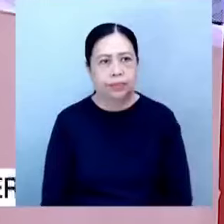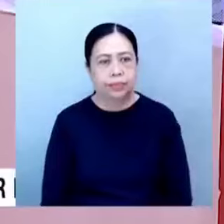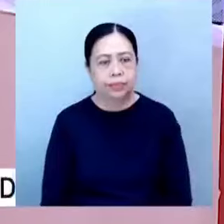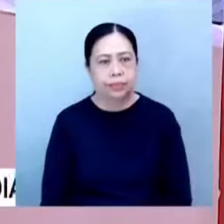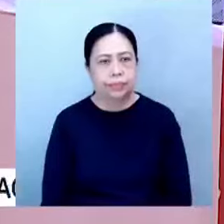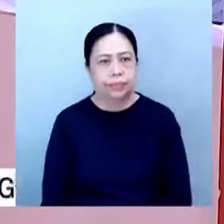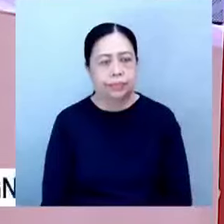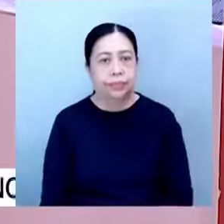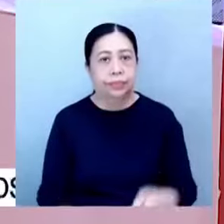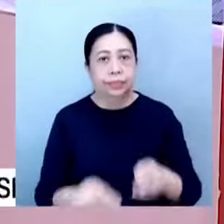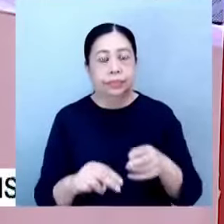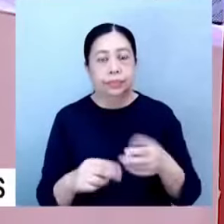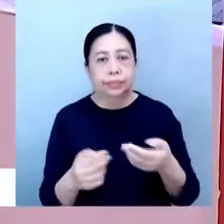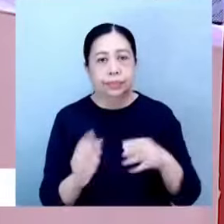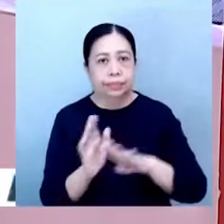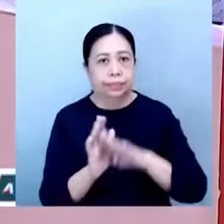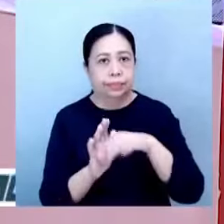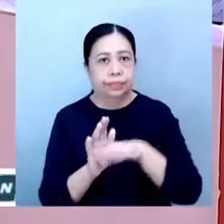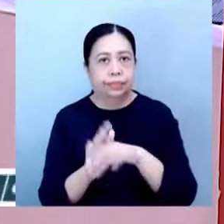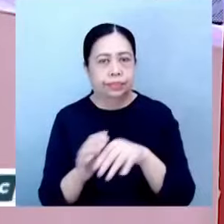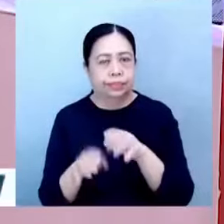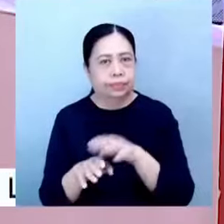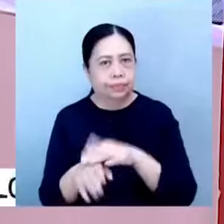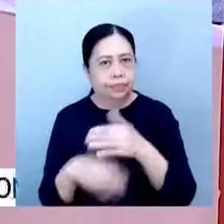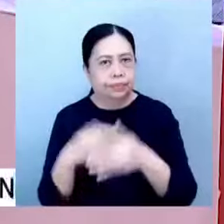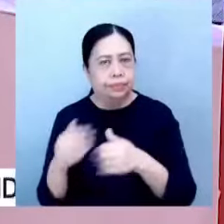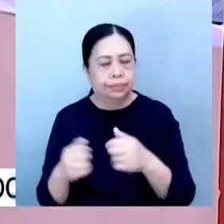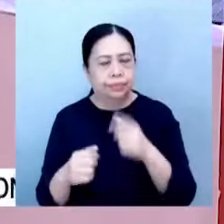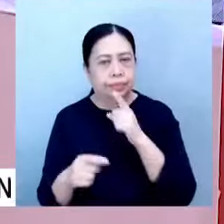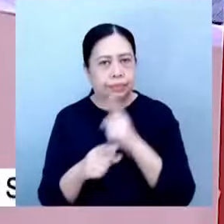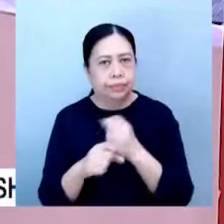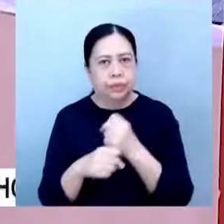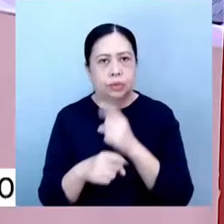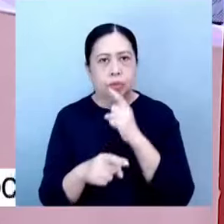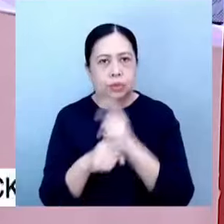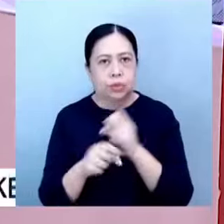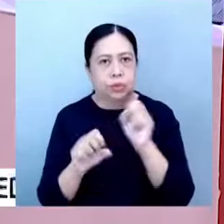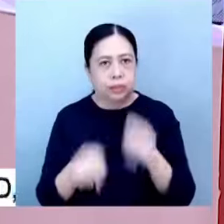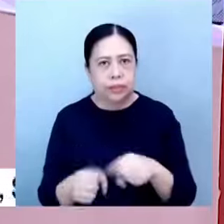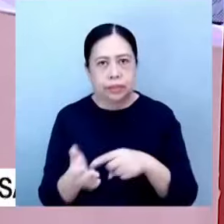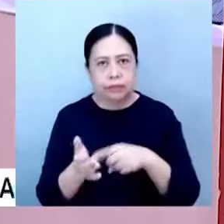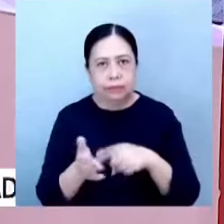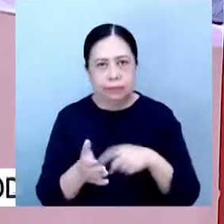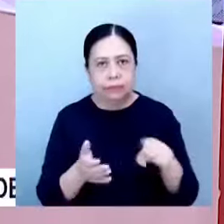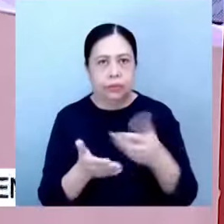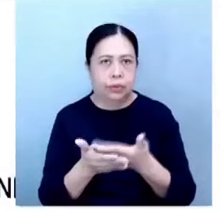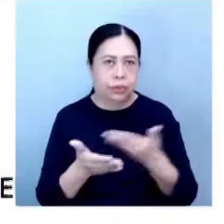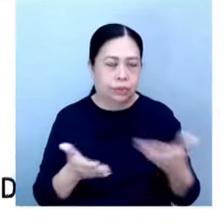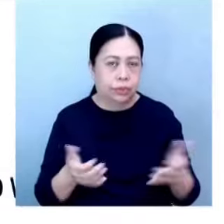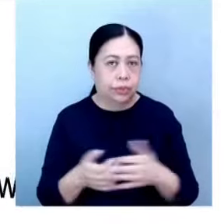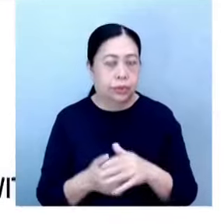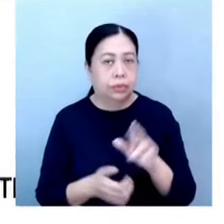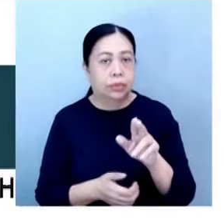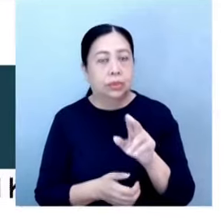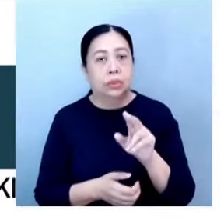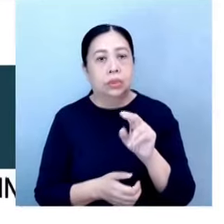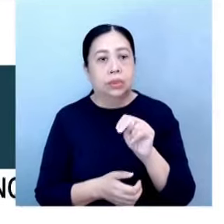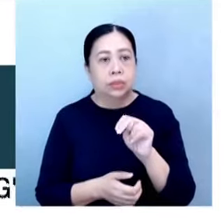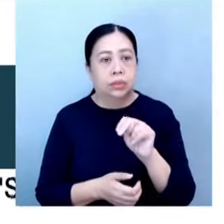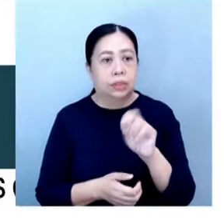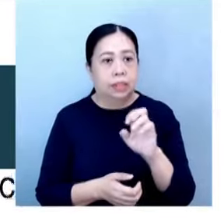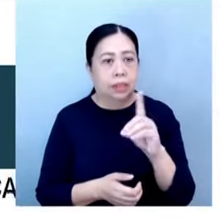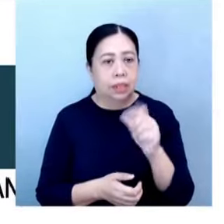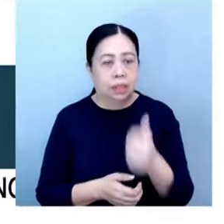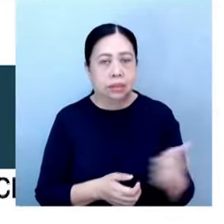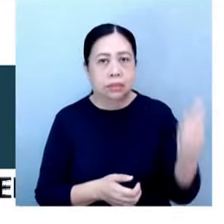As inflation eases, the Philippine government reaffirms its commitment to ensure affordable prices of commodities. The National Economic Development Authority says